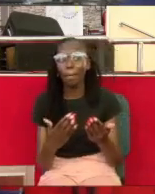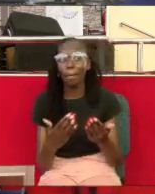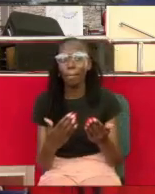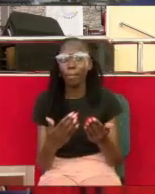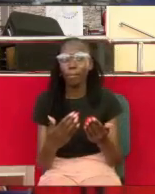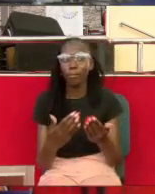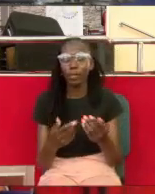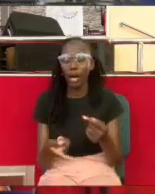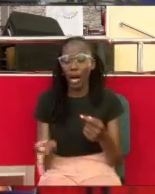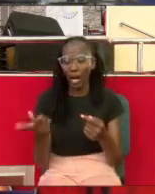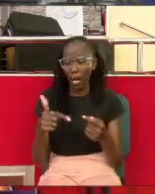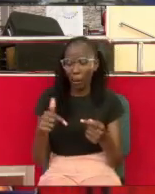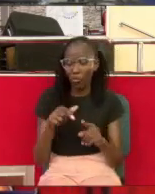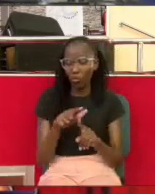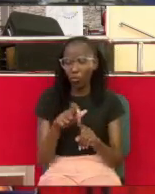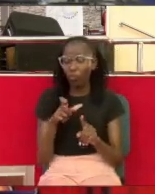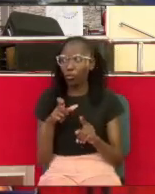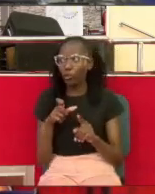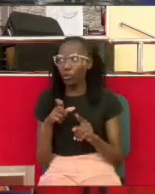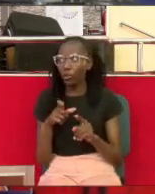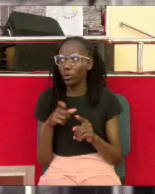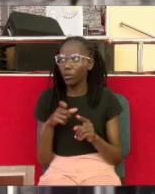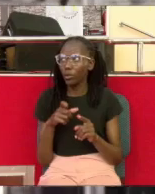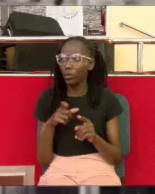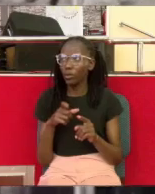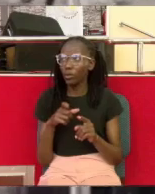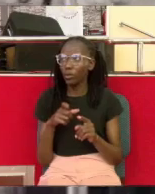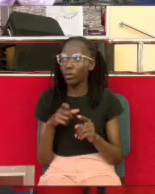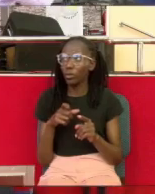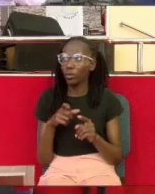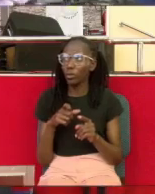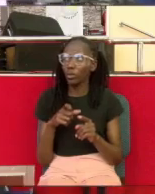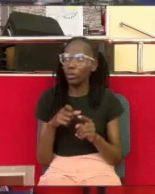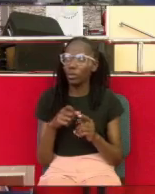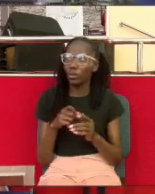it comes from a tense called olist,